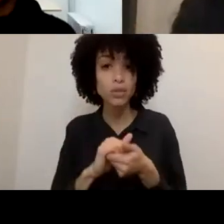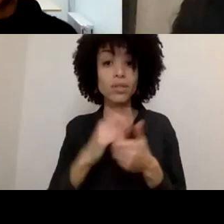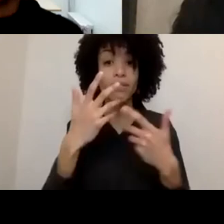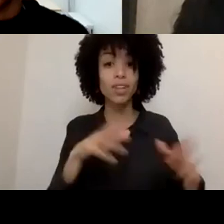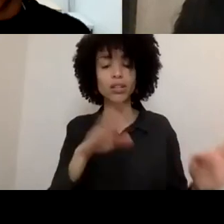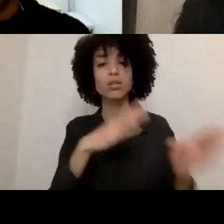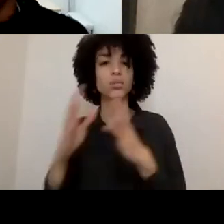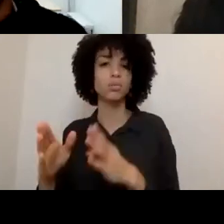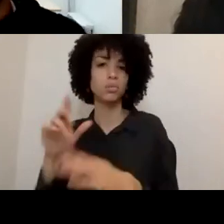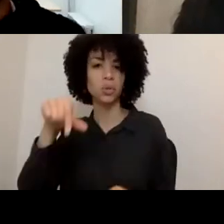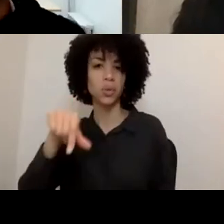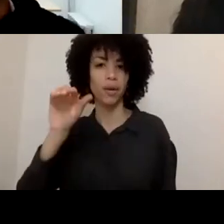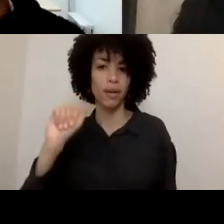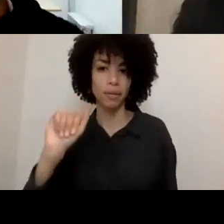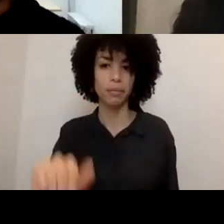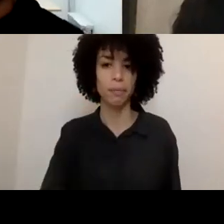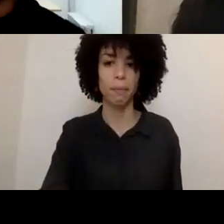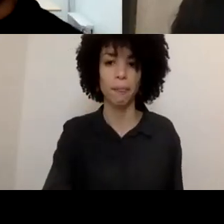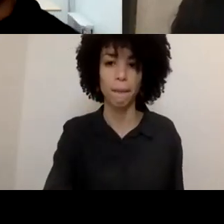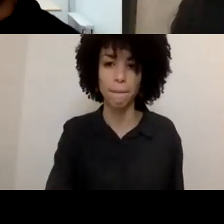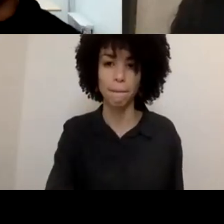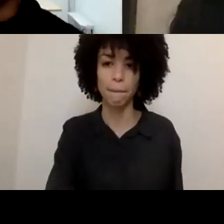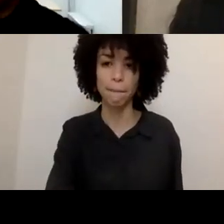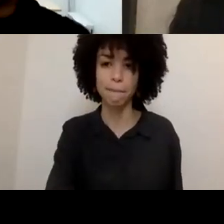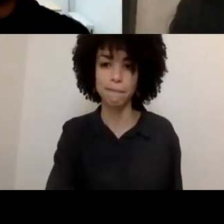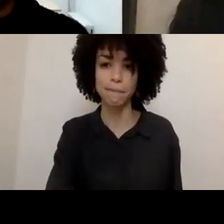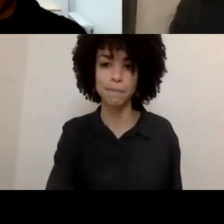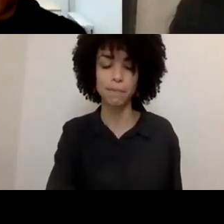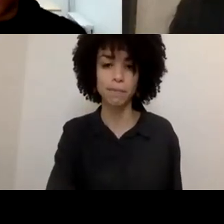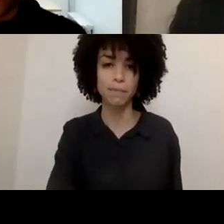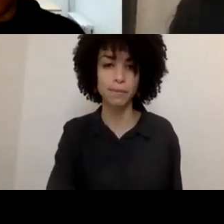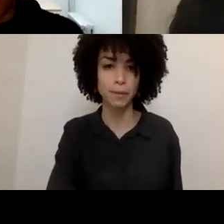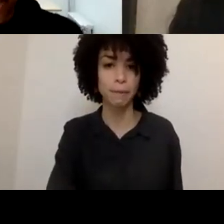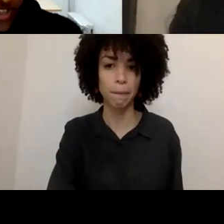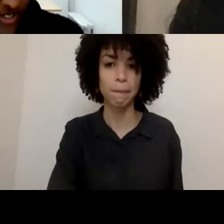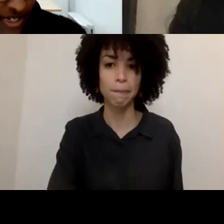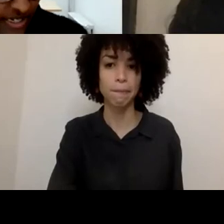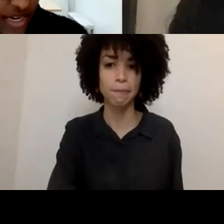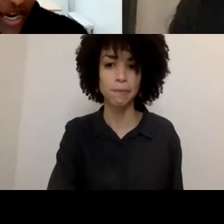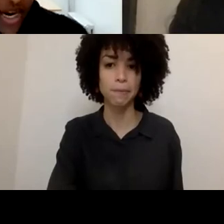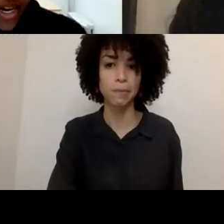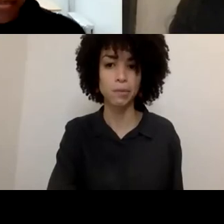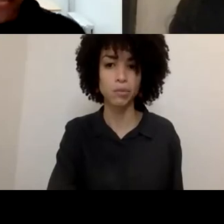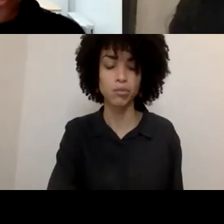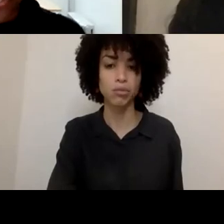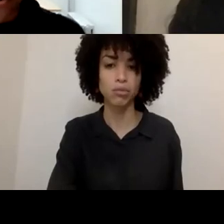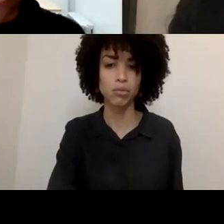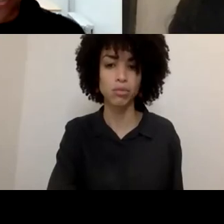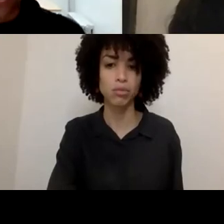Yeah, so I think that I guess from sort of the perspective that I have in the position that I sit in,